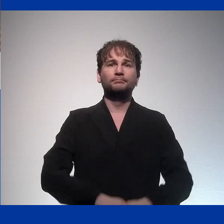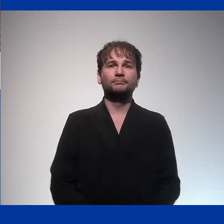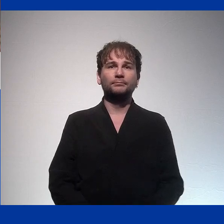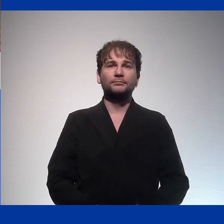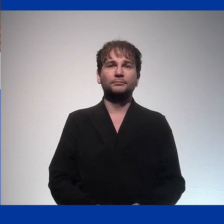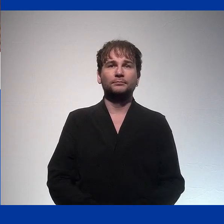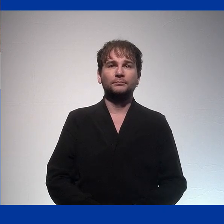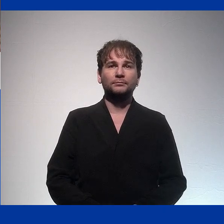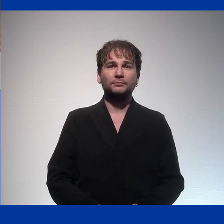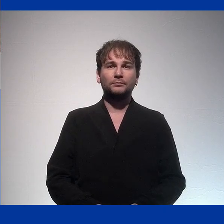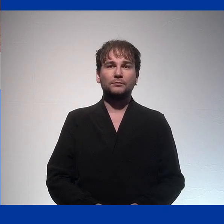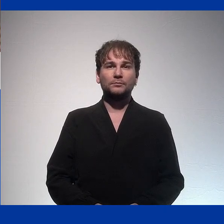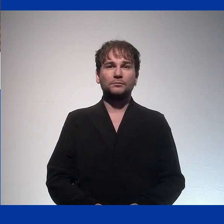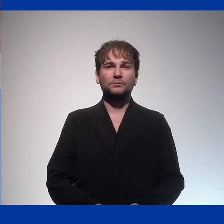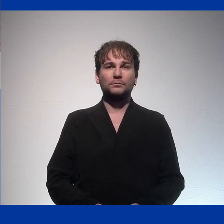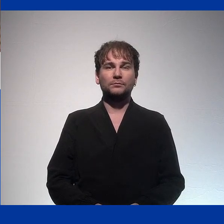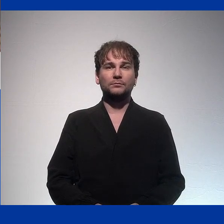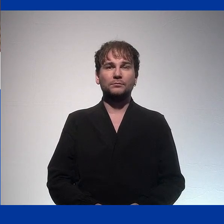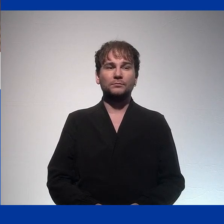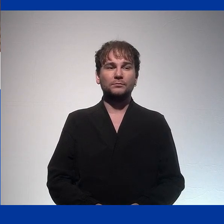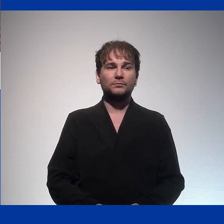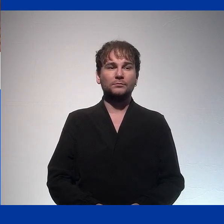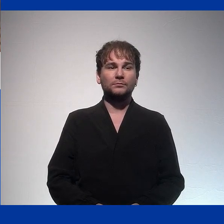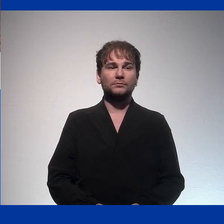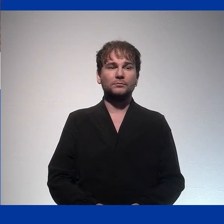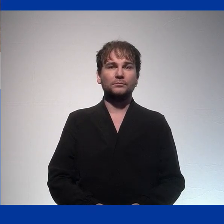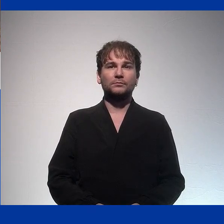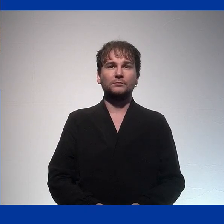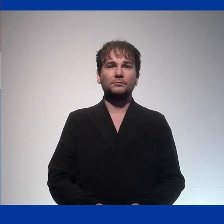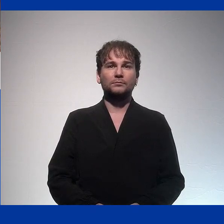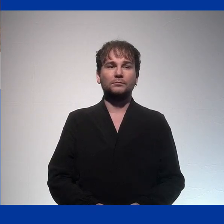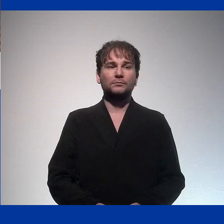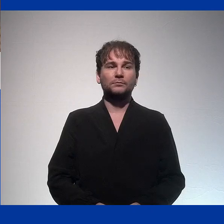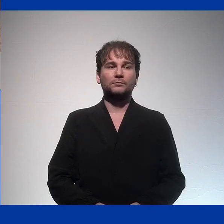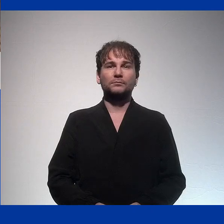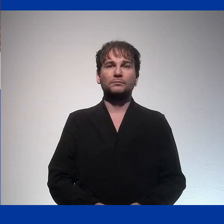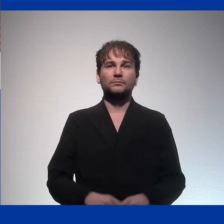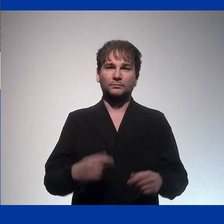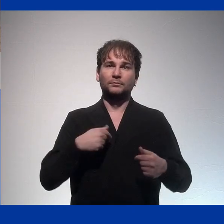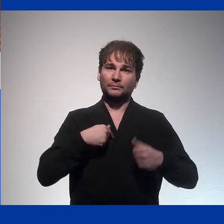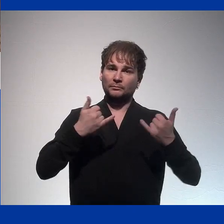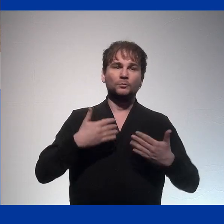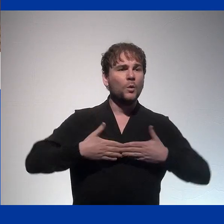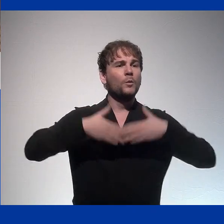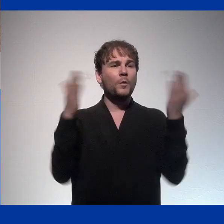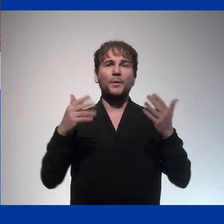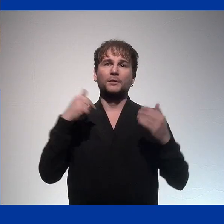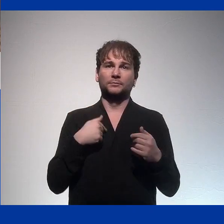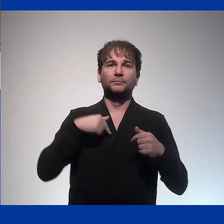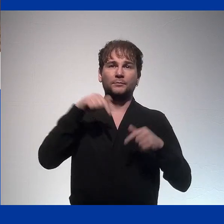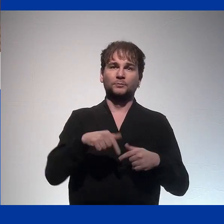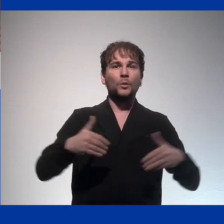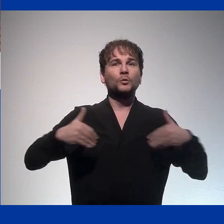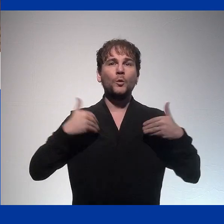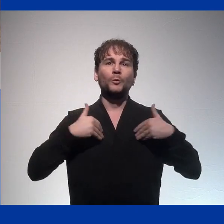person according to the EU programs. It's also the Human Rights Day. And finally, it's also the day that we have